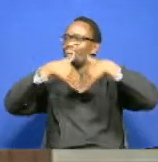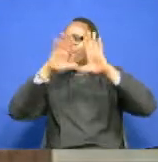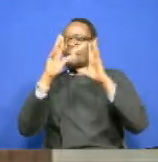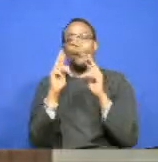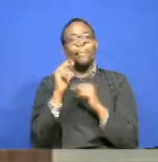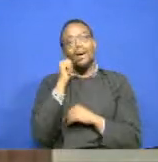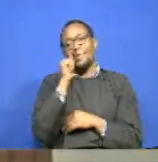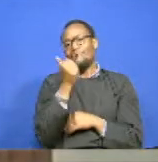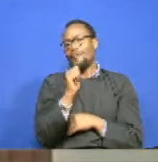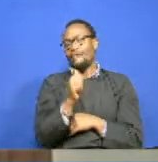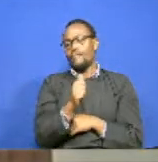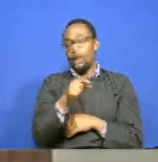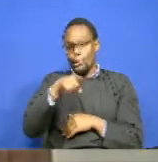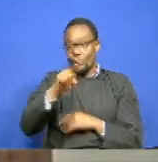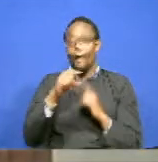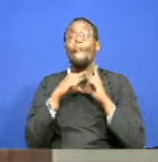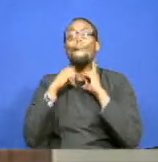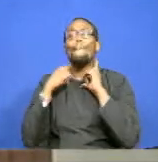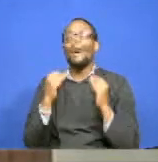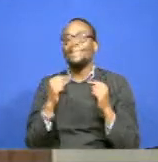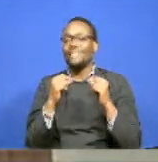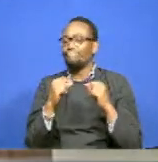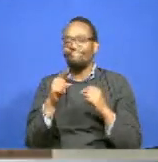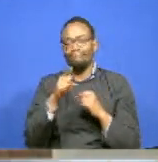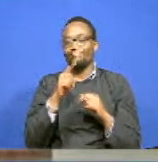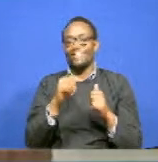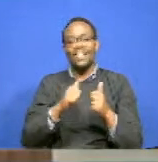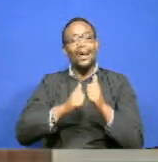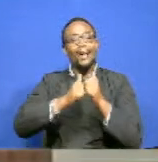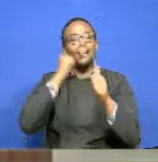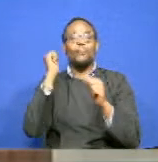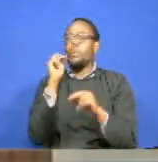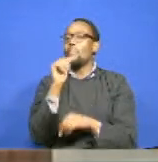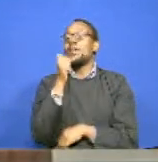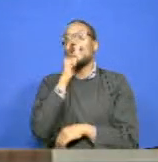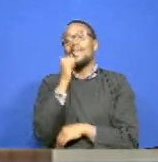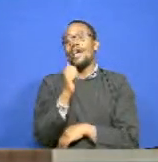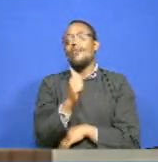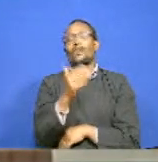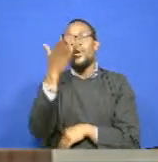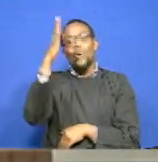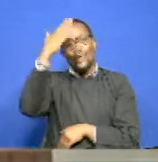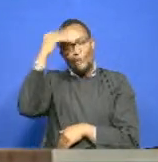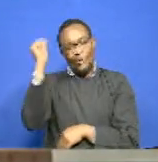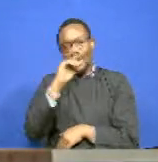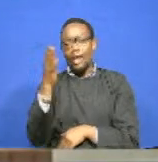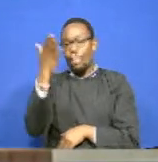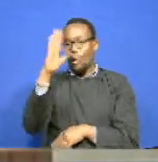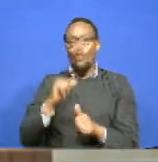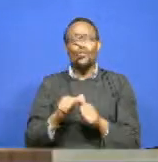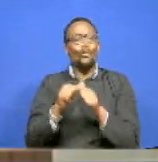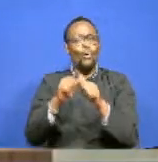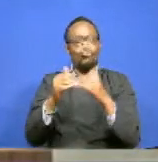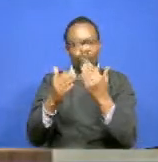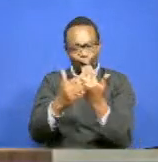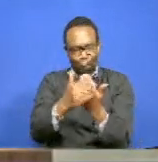you, Reverend Manje, abandoned by God. Even in your retirement, he will continue to watch over you and